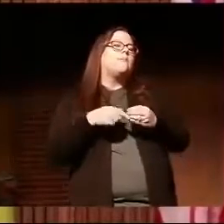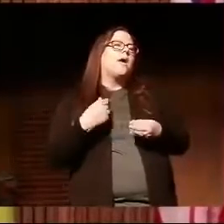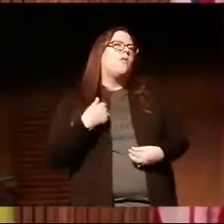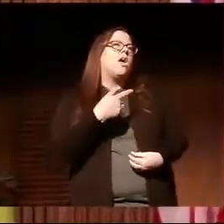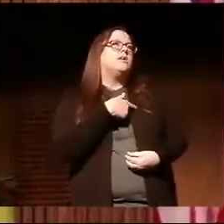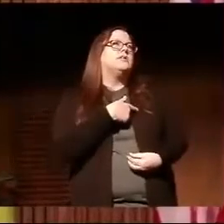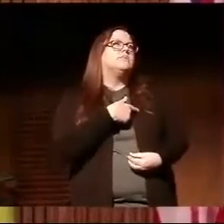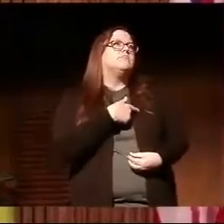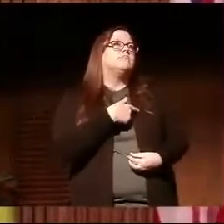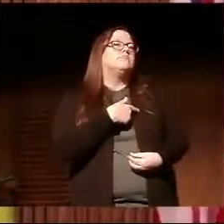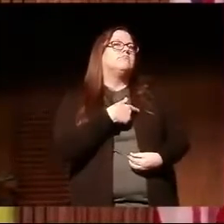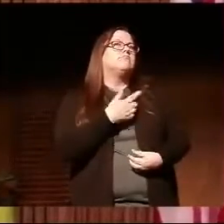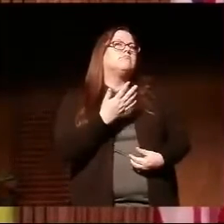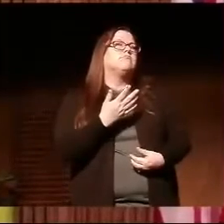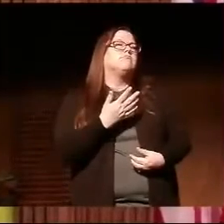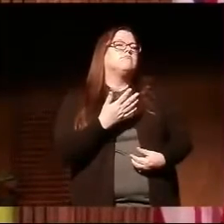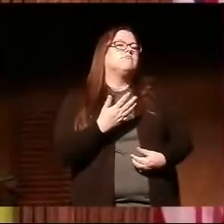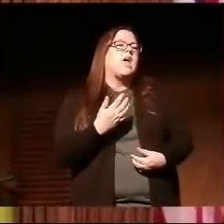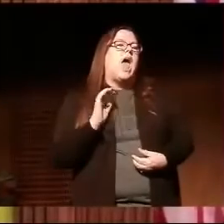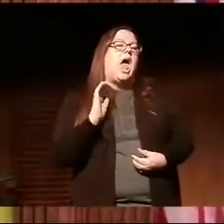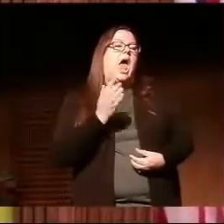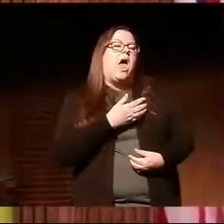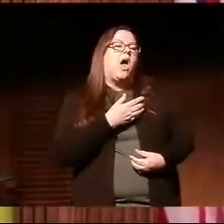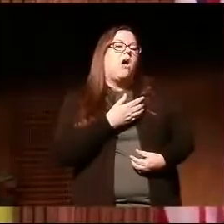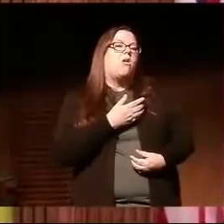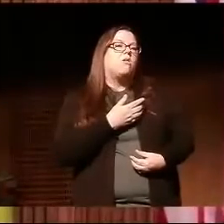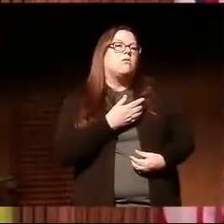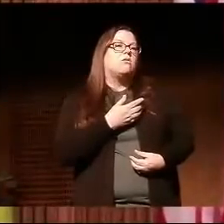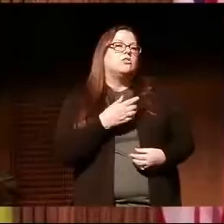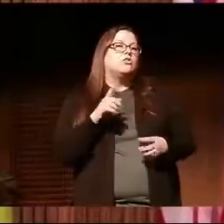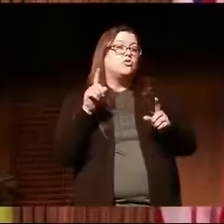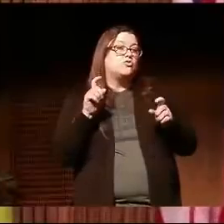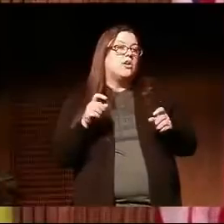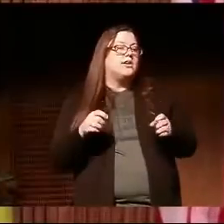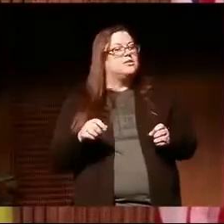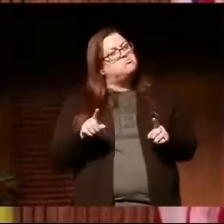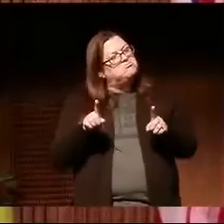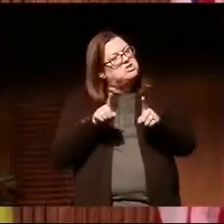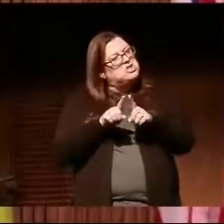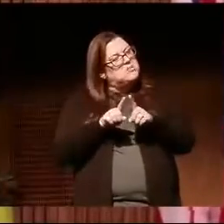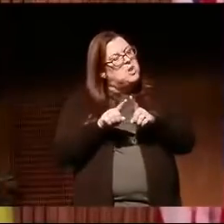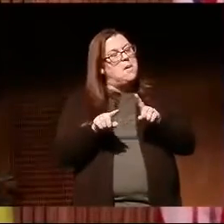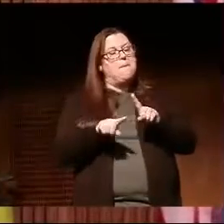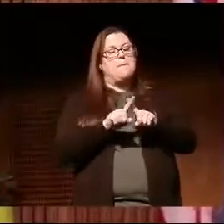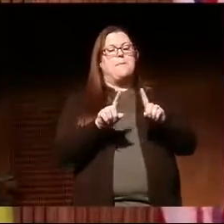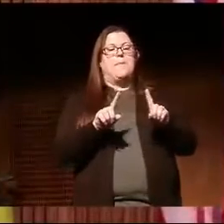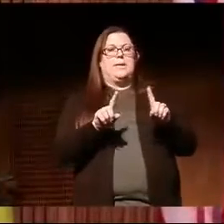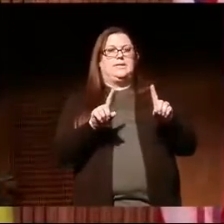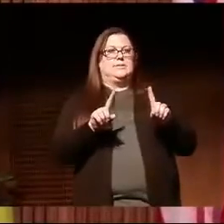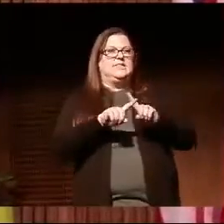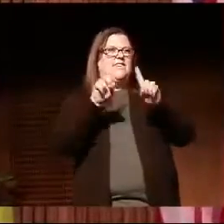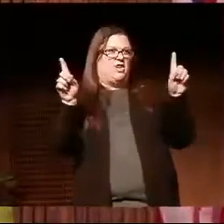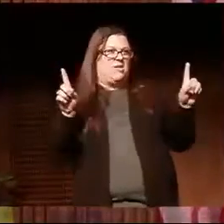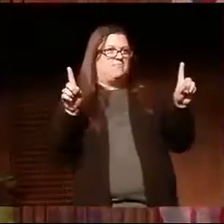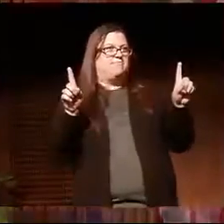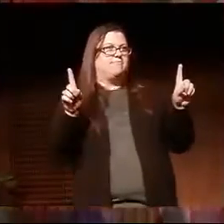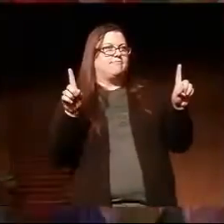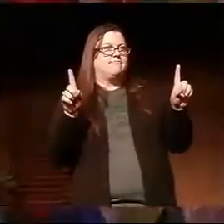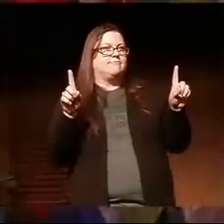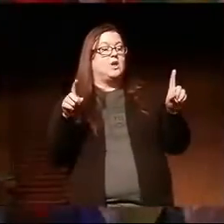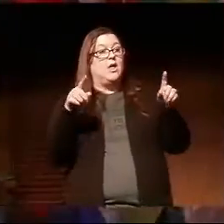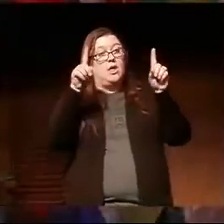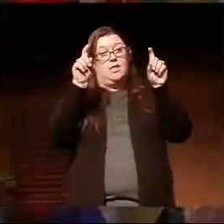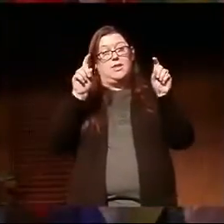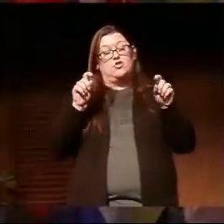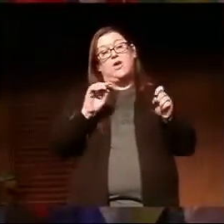They're similar, but different. Let's take the trial of popularity. A well-known preacher once told me, bigger